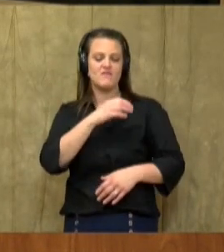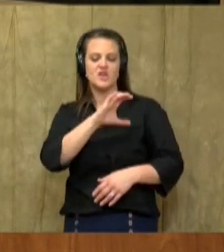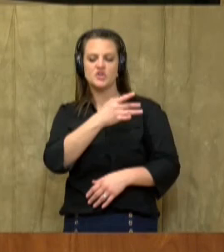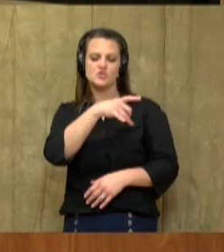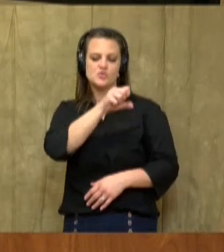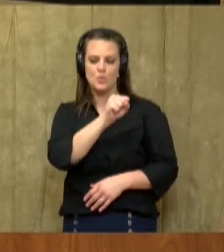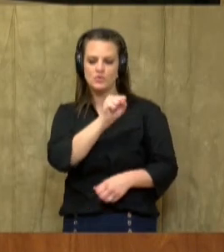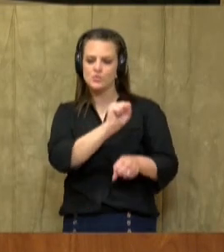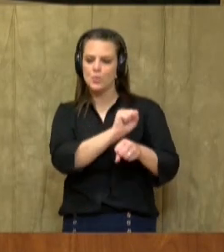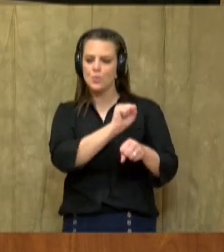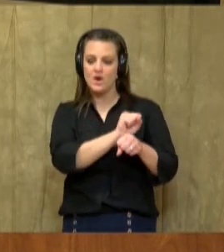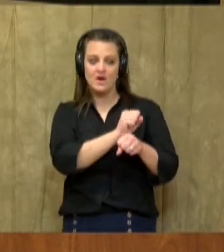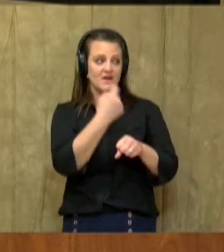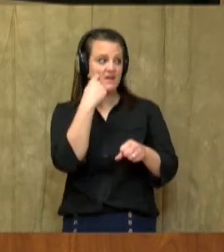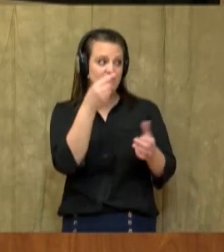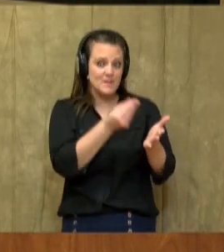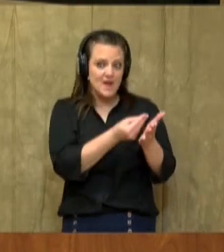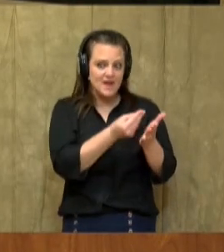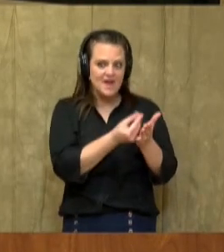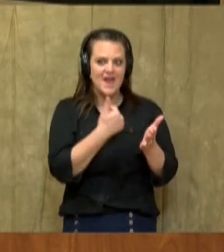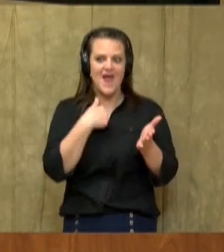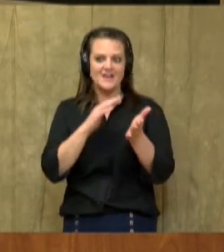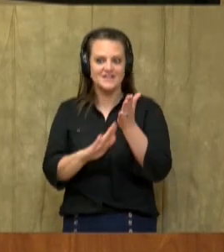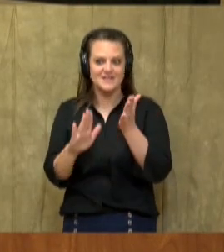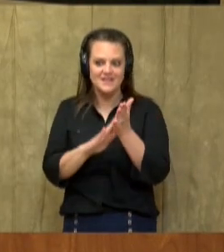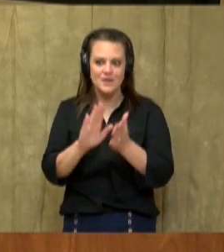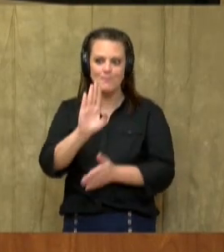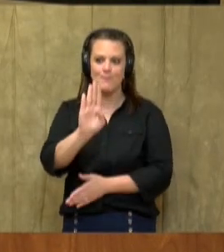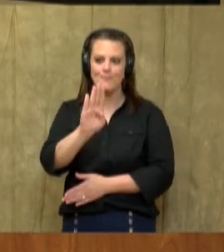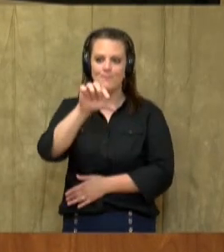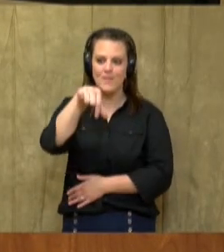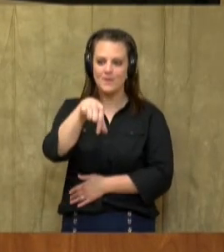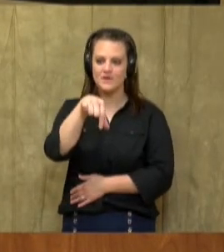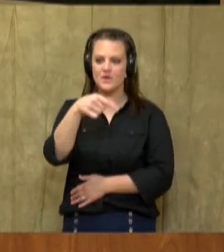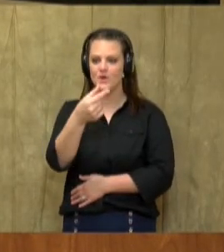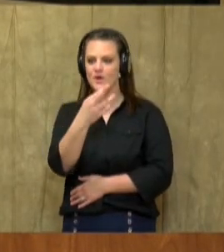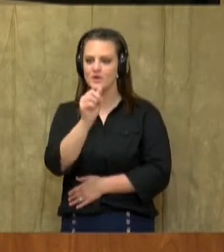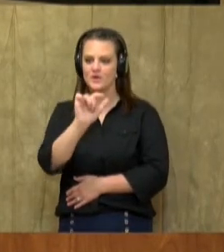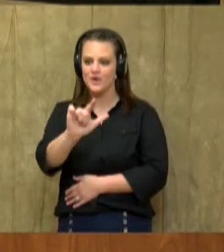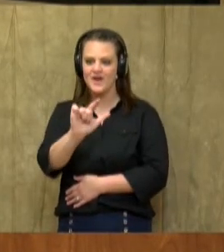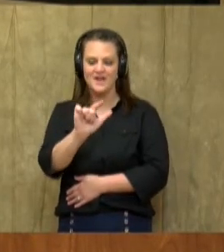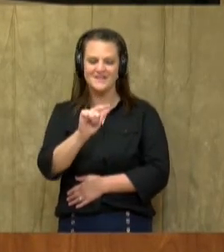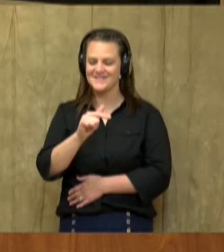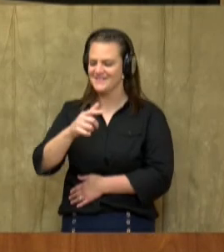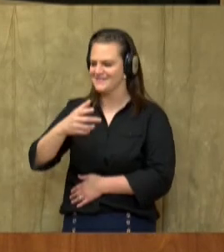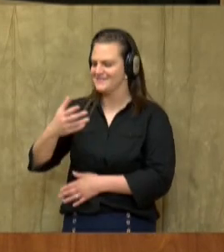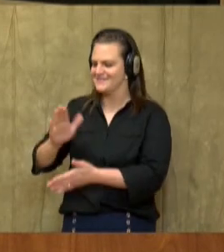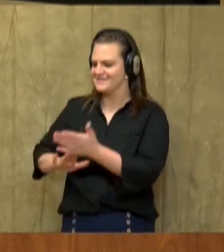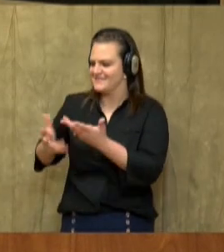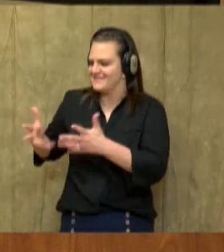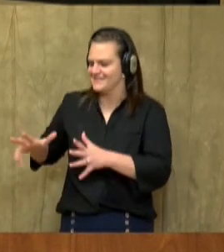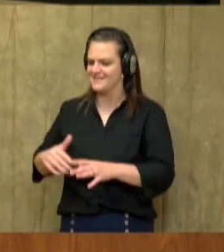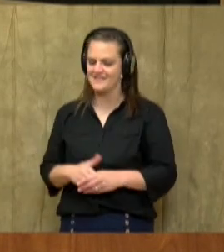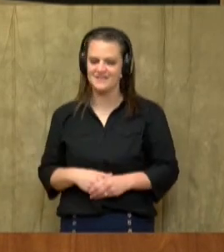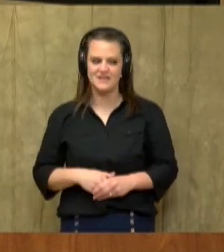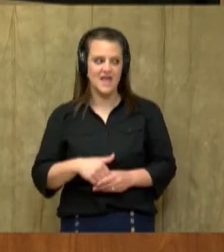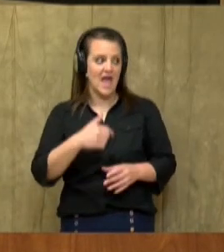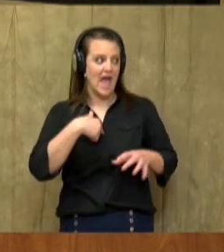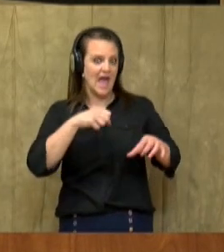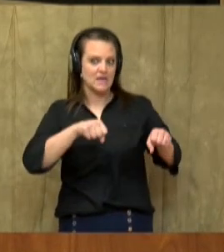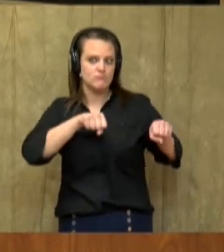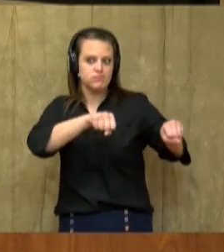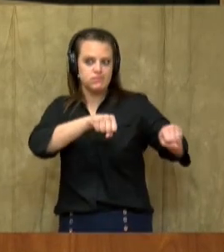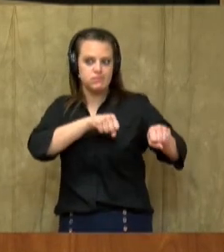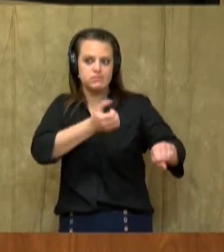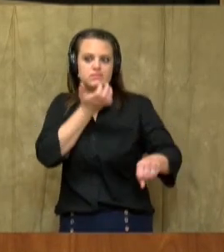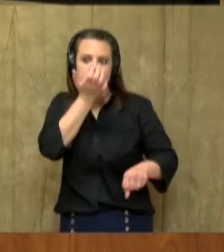for money? I'll clean the barbecue grill. It's clean, Dad said. I can cut the